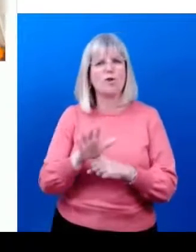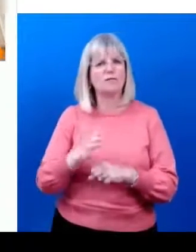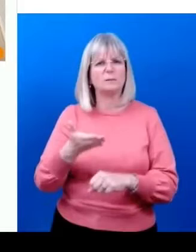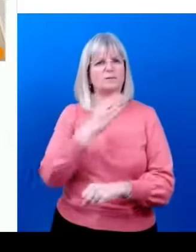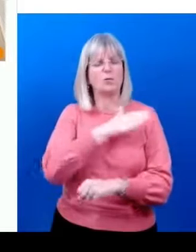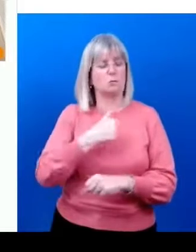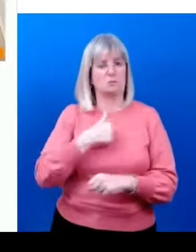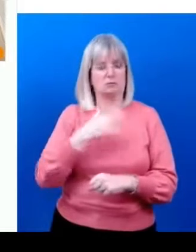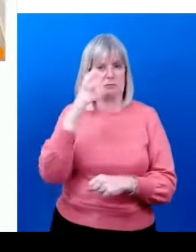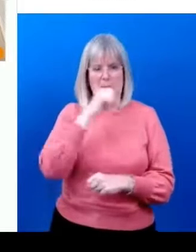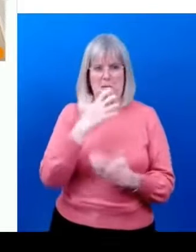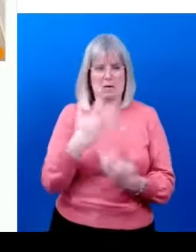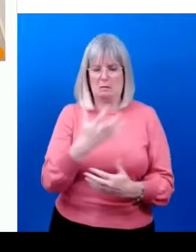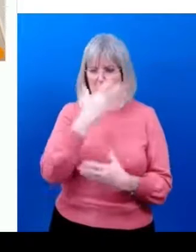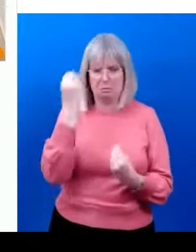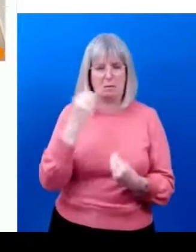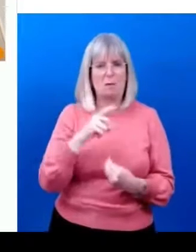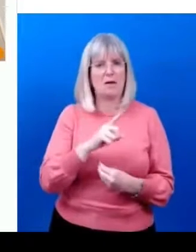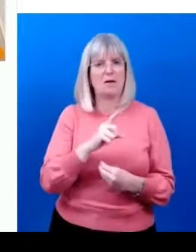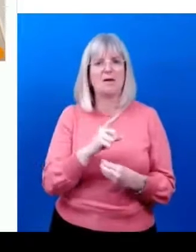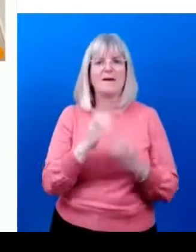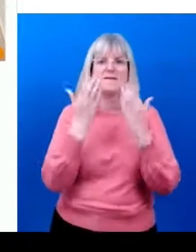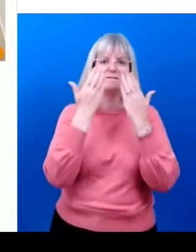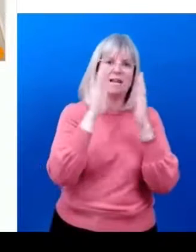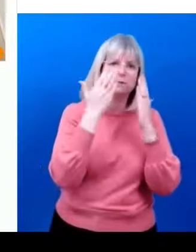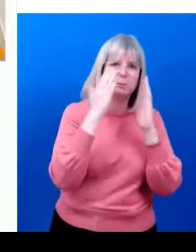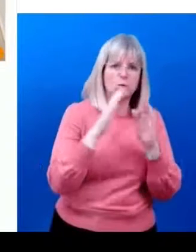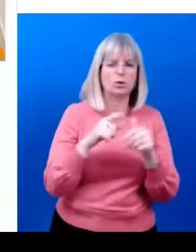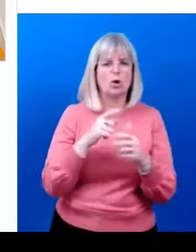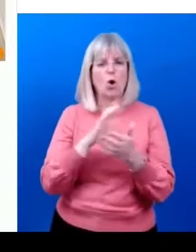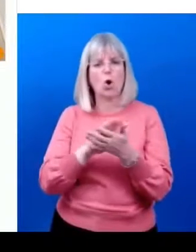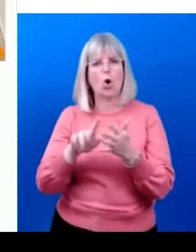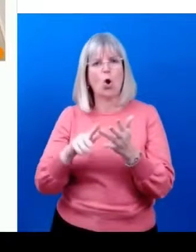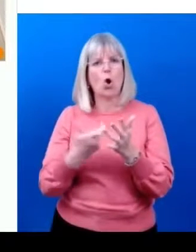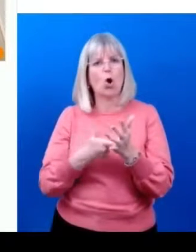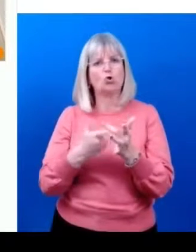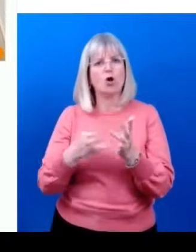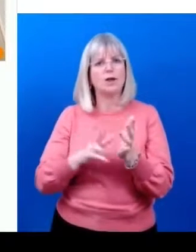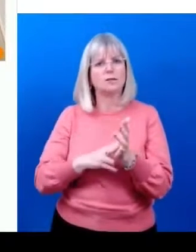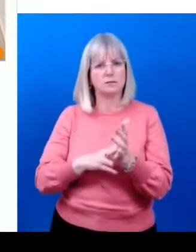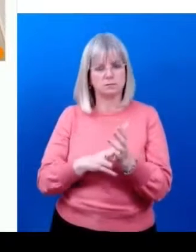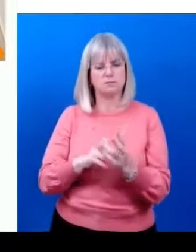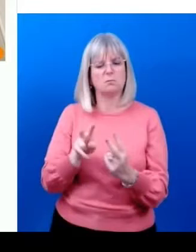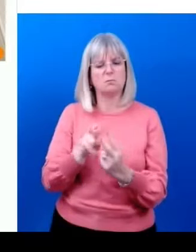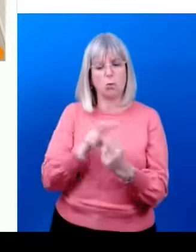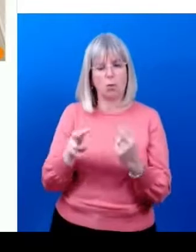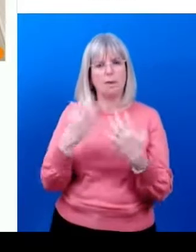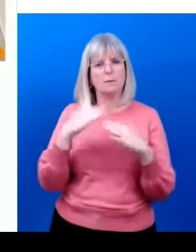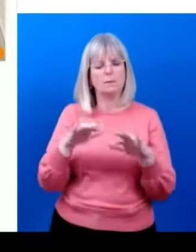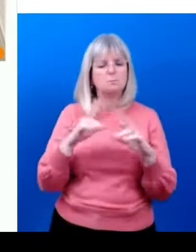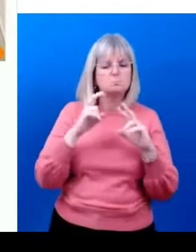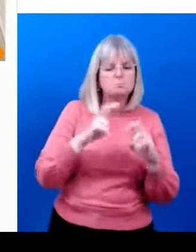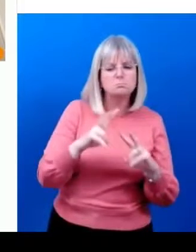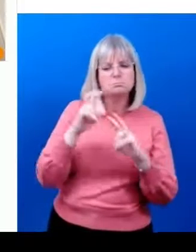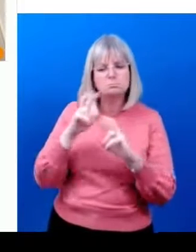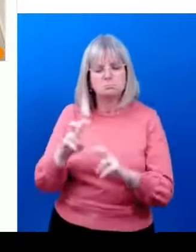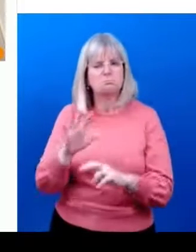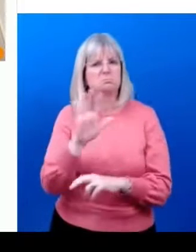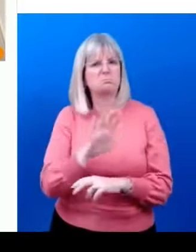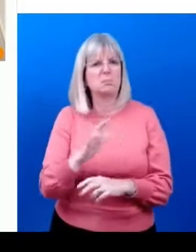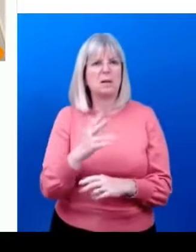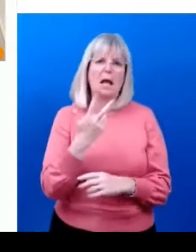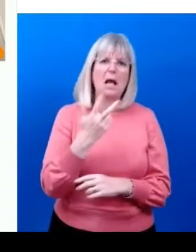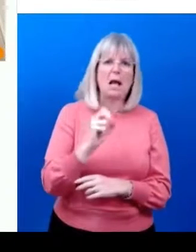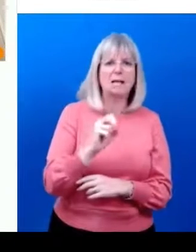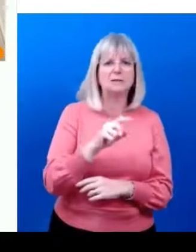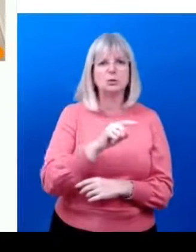at least 2 of them, and I think more did it as well, did some studies, and they found that 80 to 85% of videos were